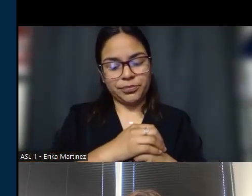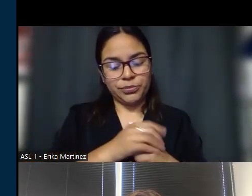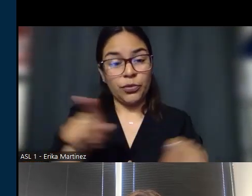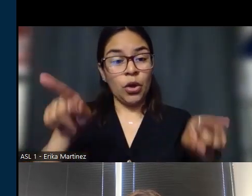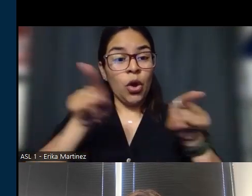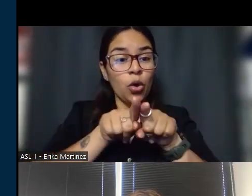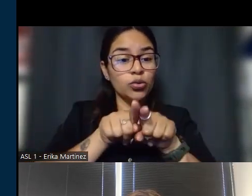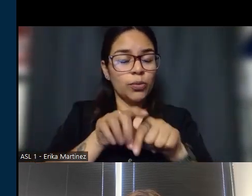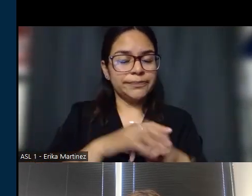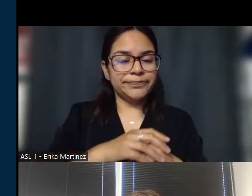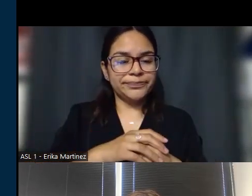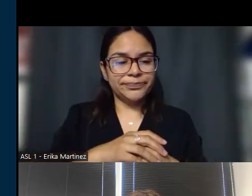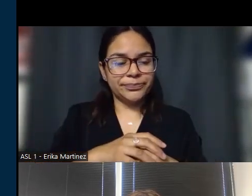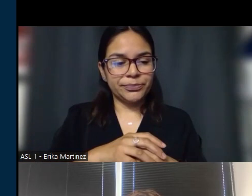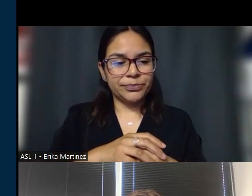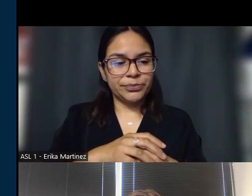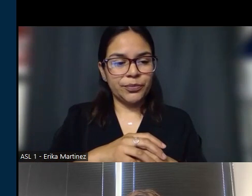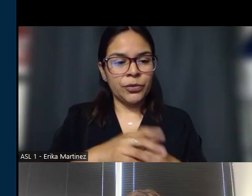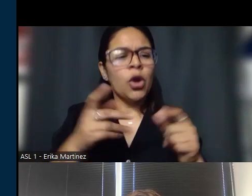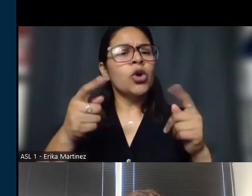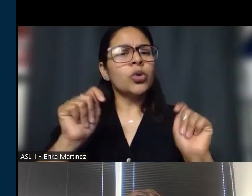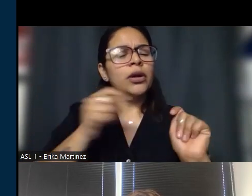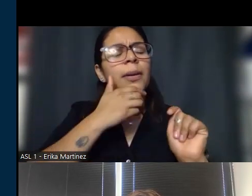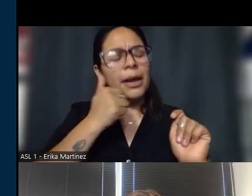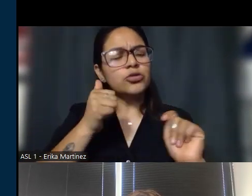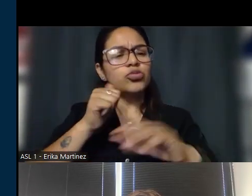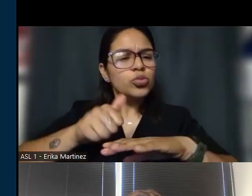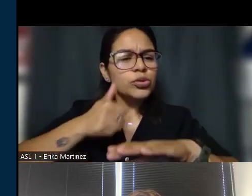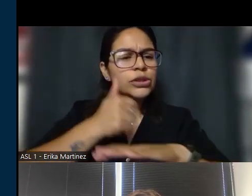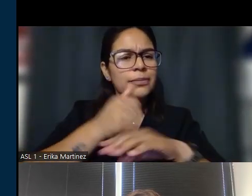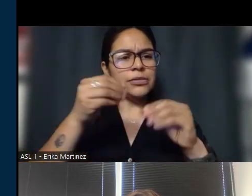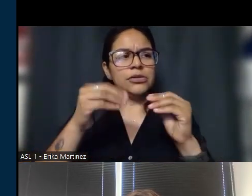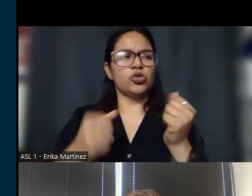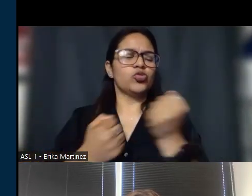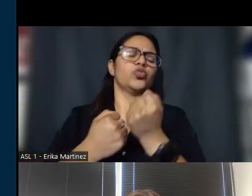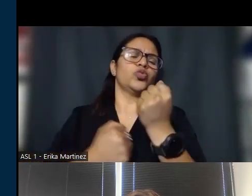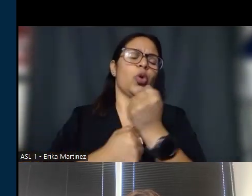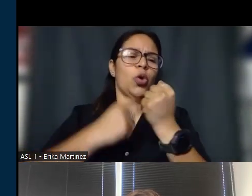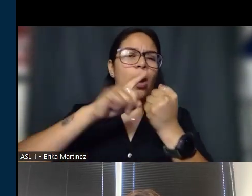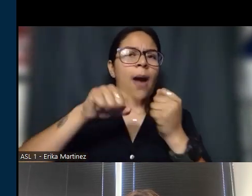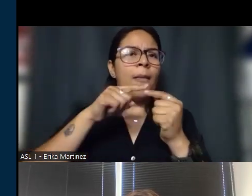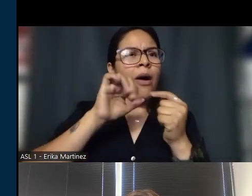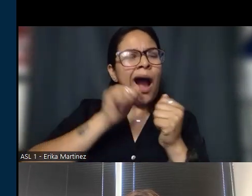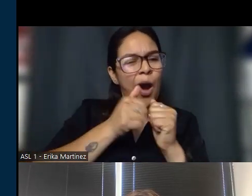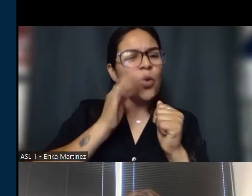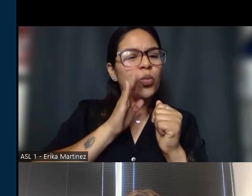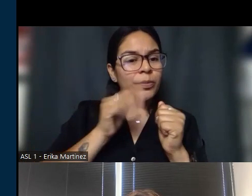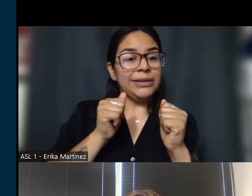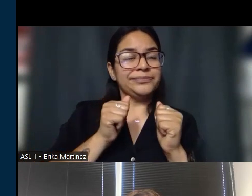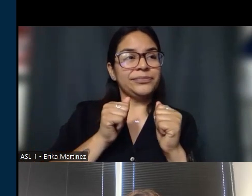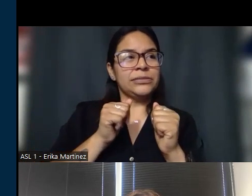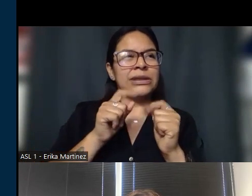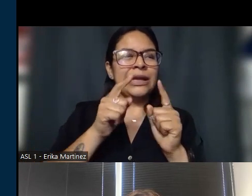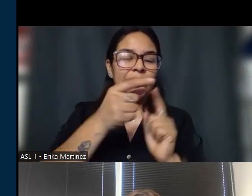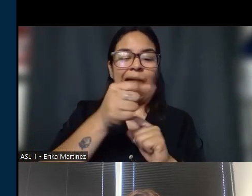how to further establish a state office for public guardian. And I think by highlighting the importance of some of the gaps that we're seeing and